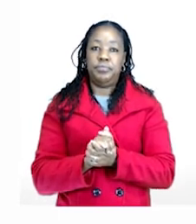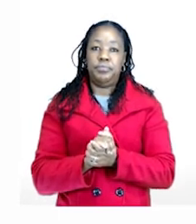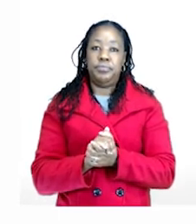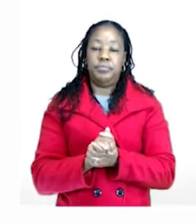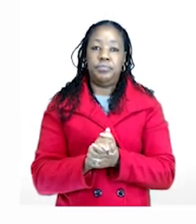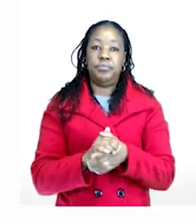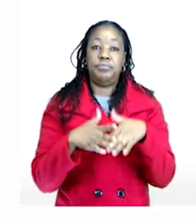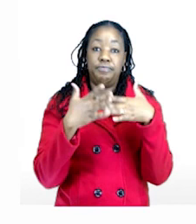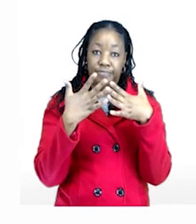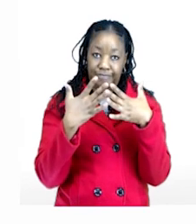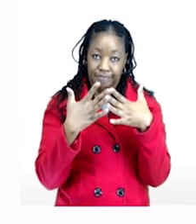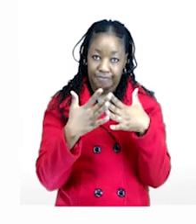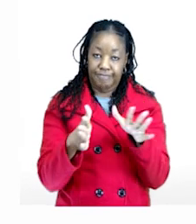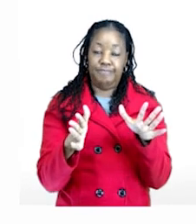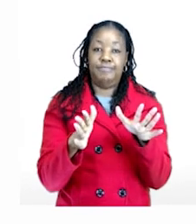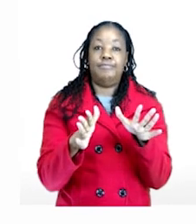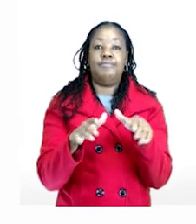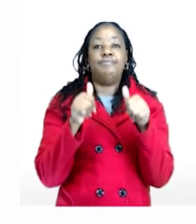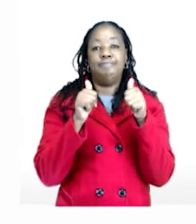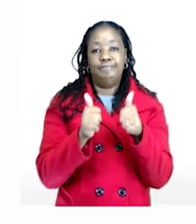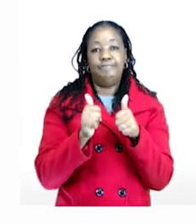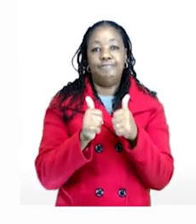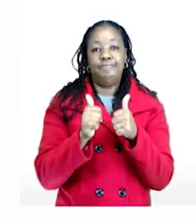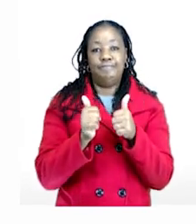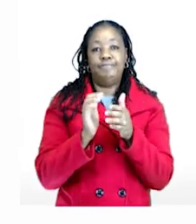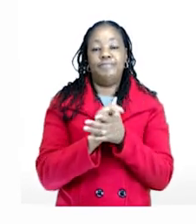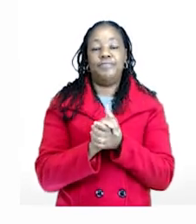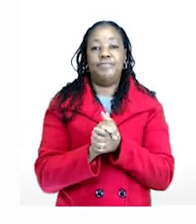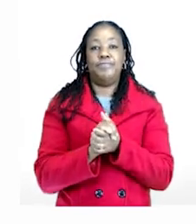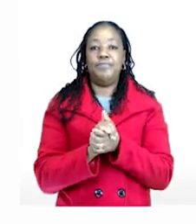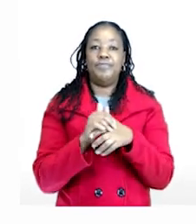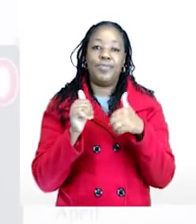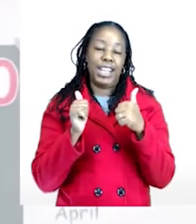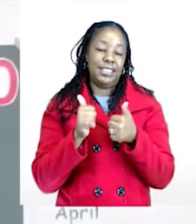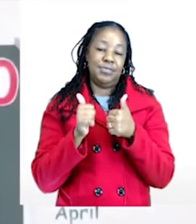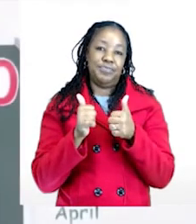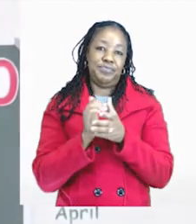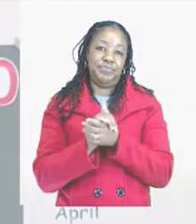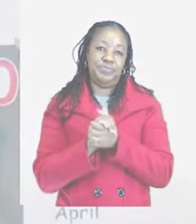have completed this part of the lesson. Well done, boys and girls.